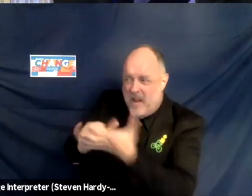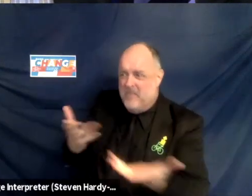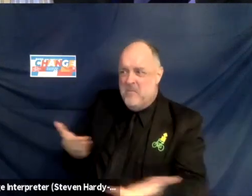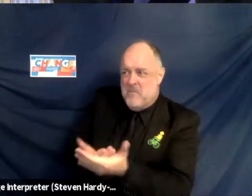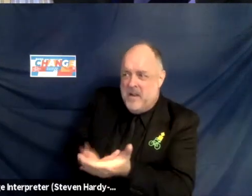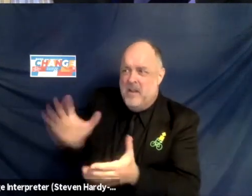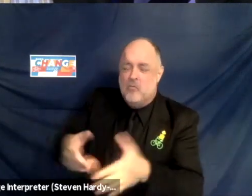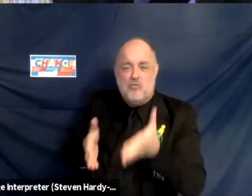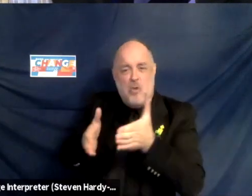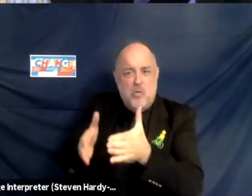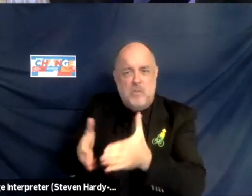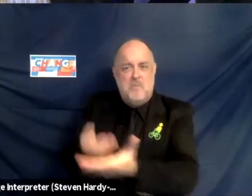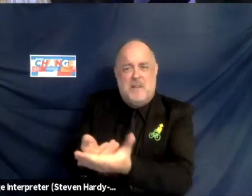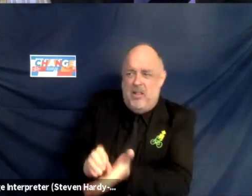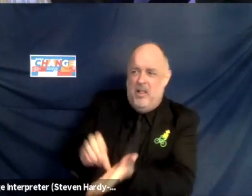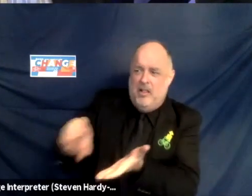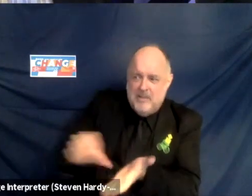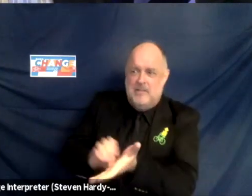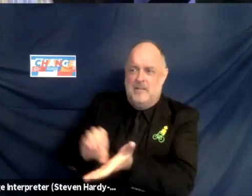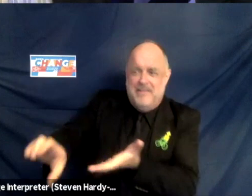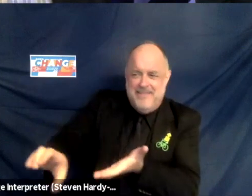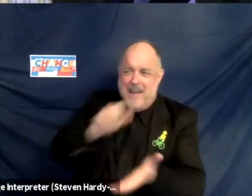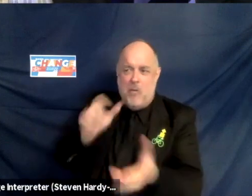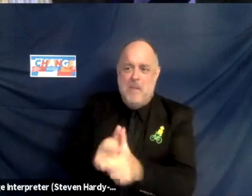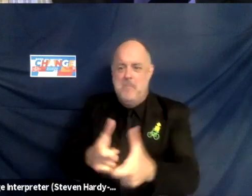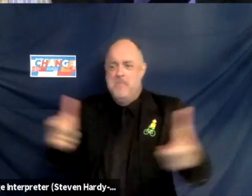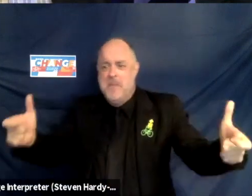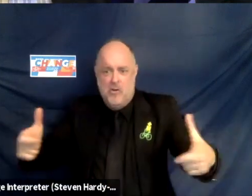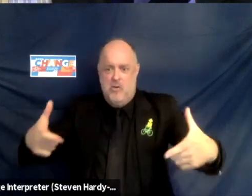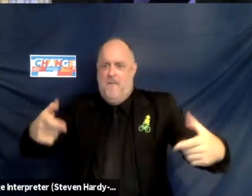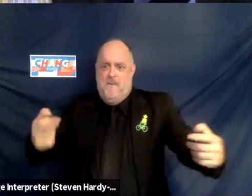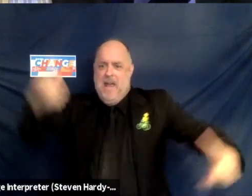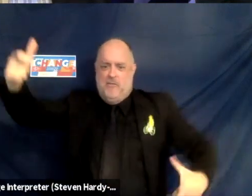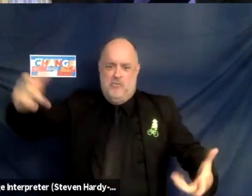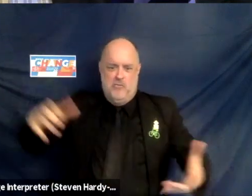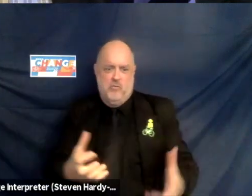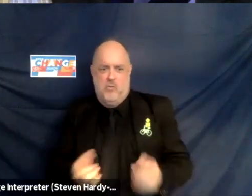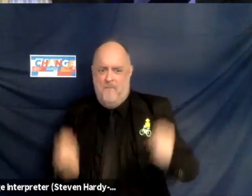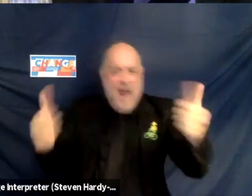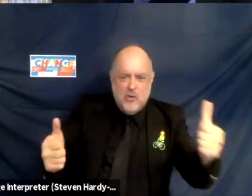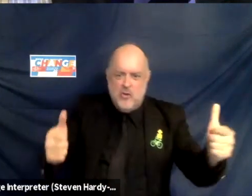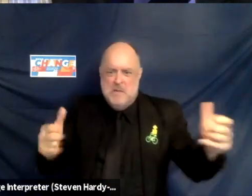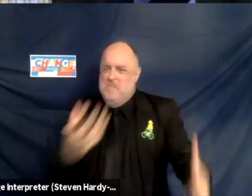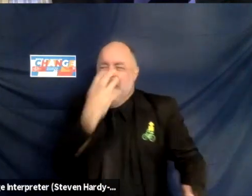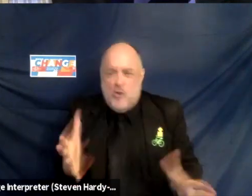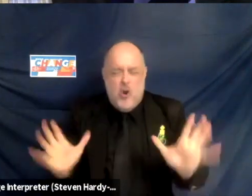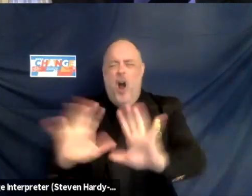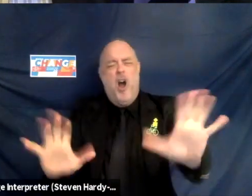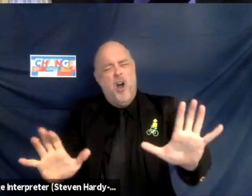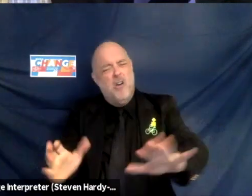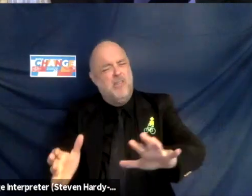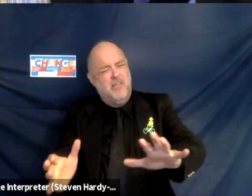roads is not just about making them bigger, wider, faster, meaner, but about making sure that they are